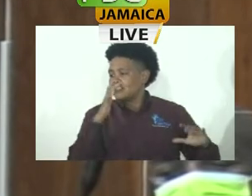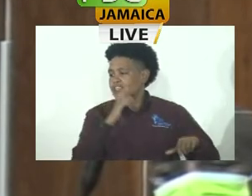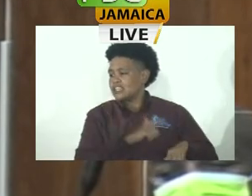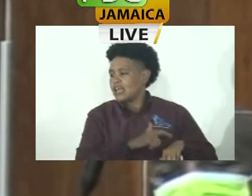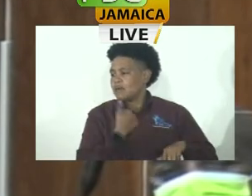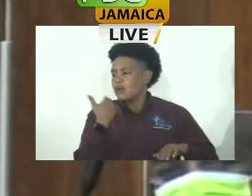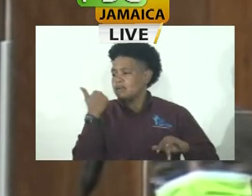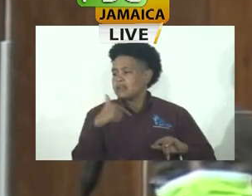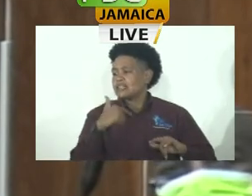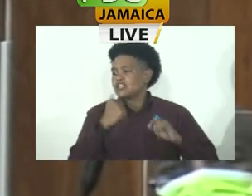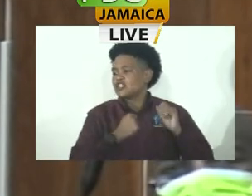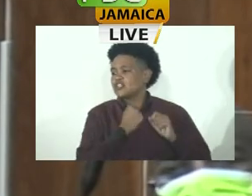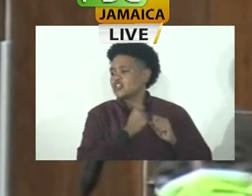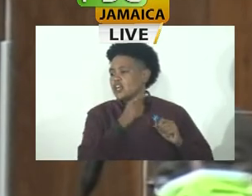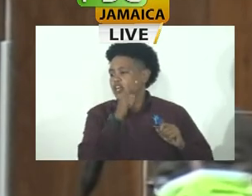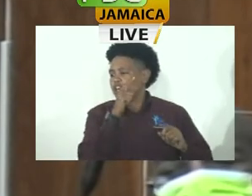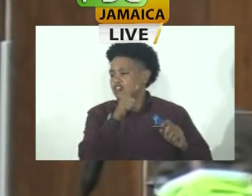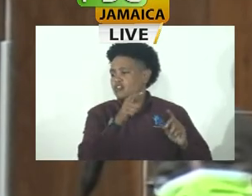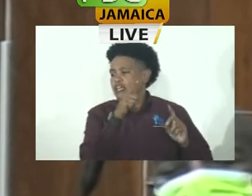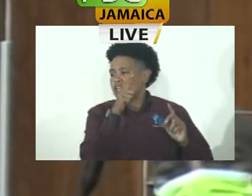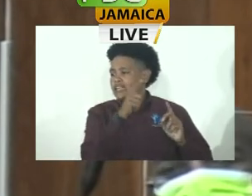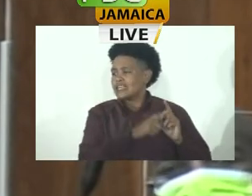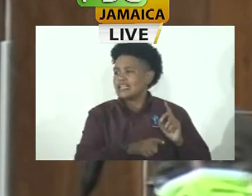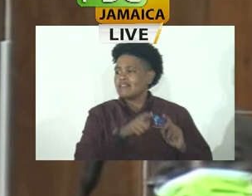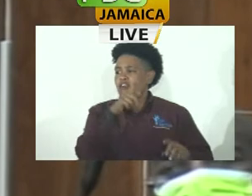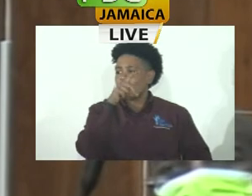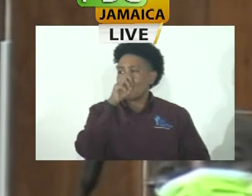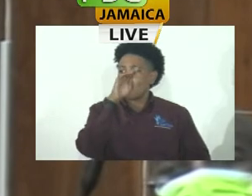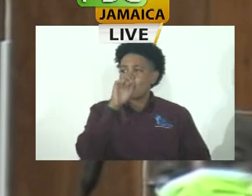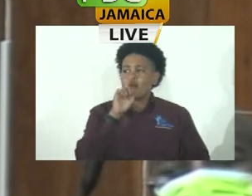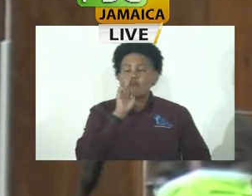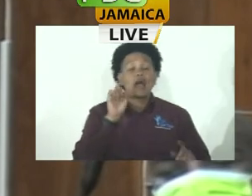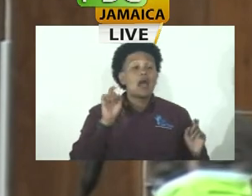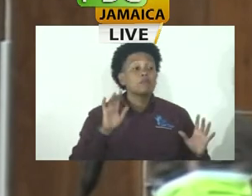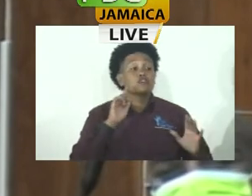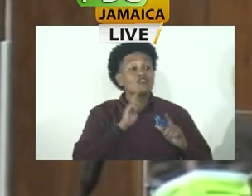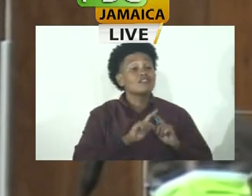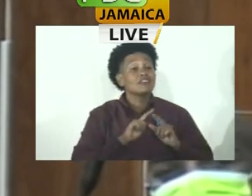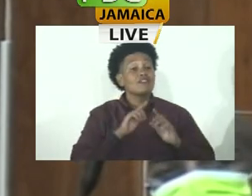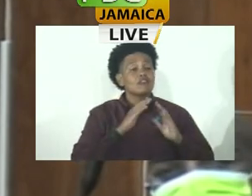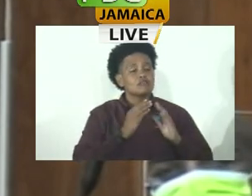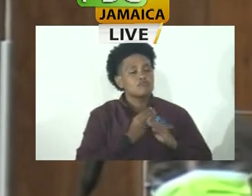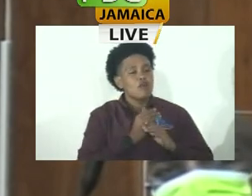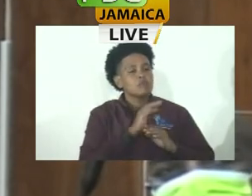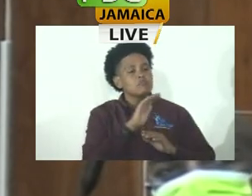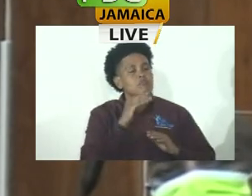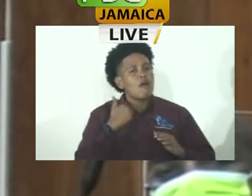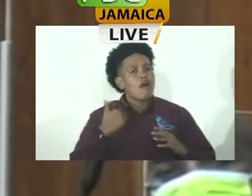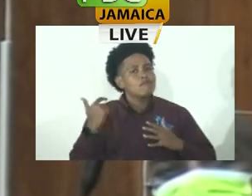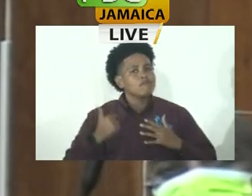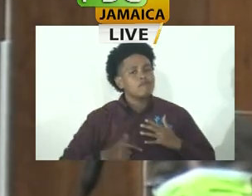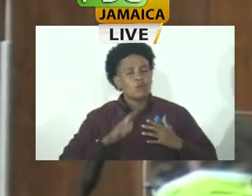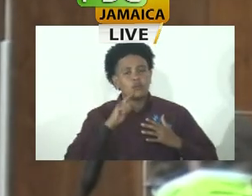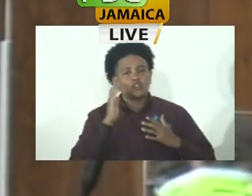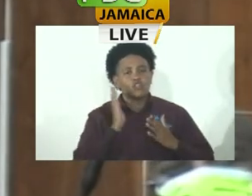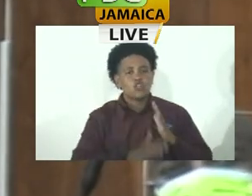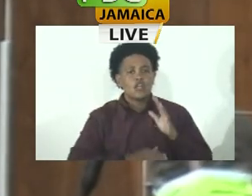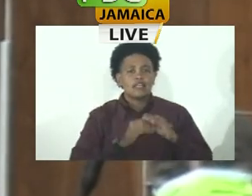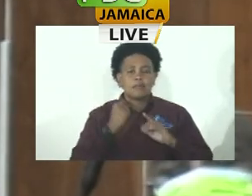year divorces probate and administration of estates will be completed within months